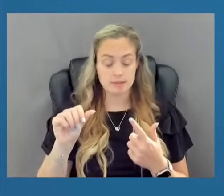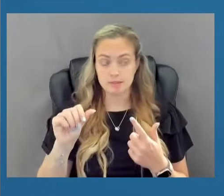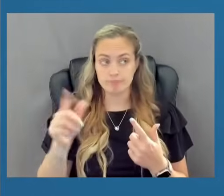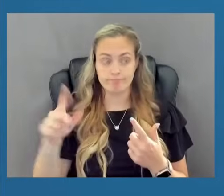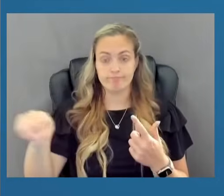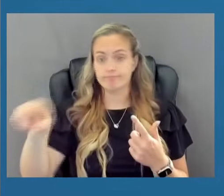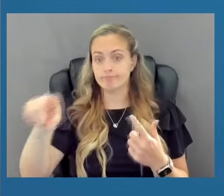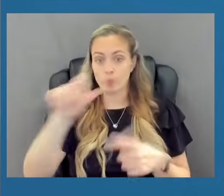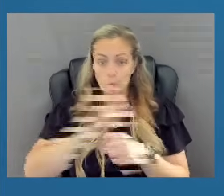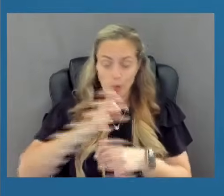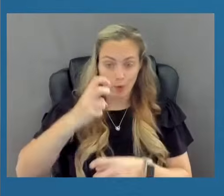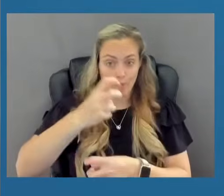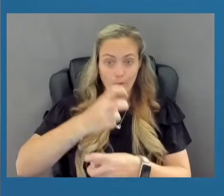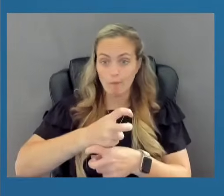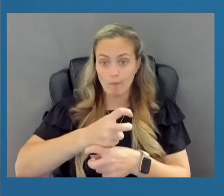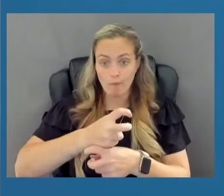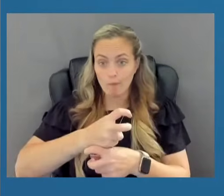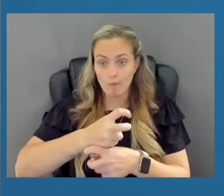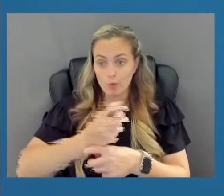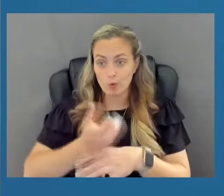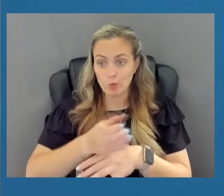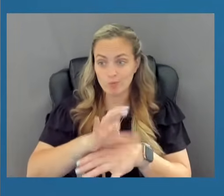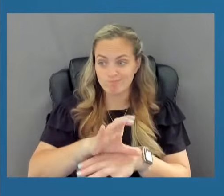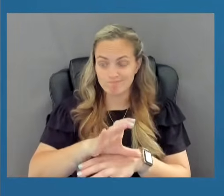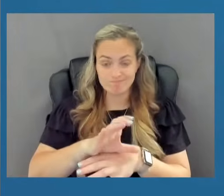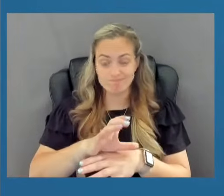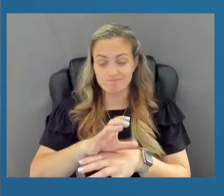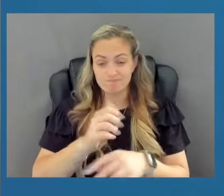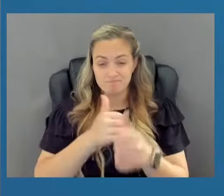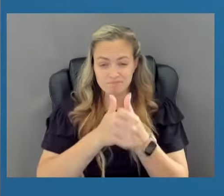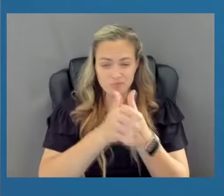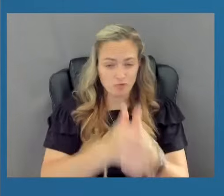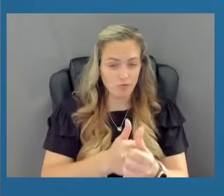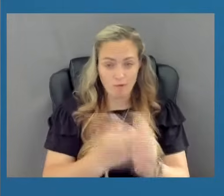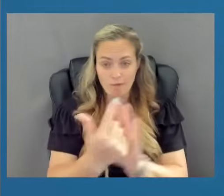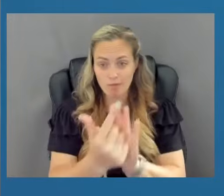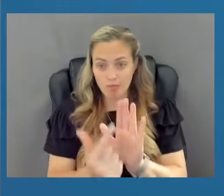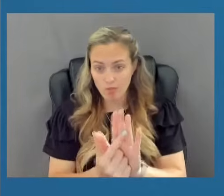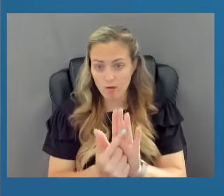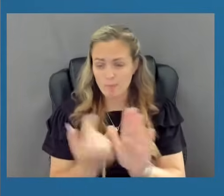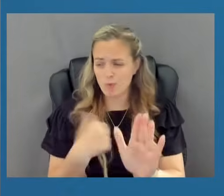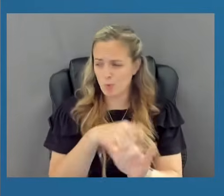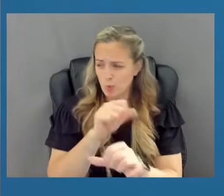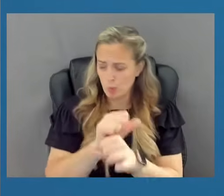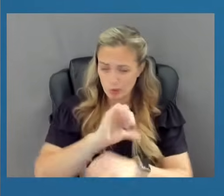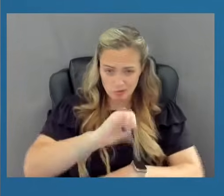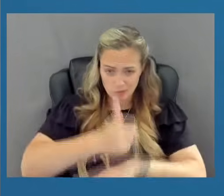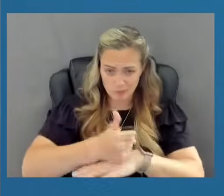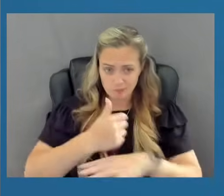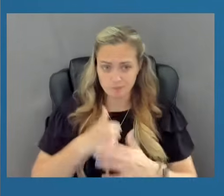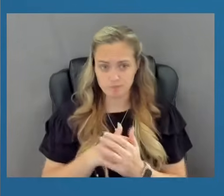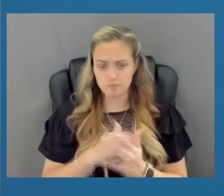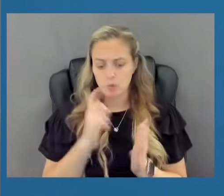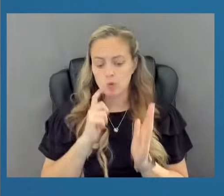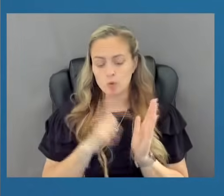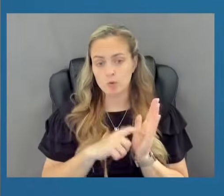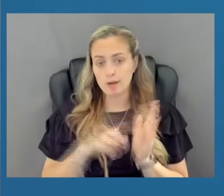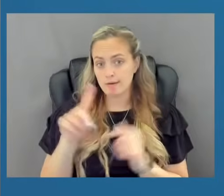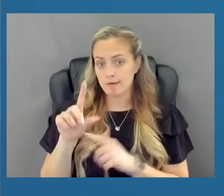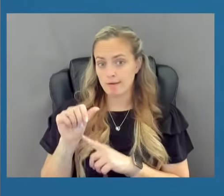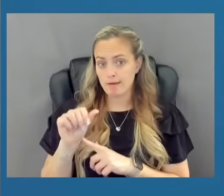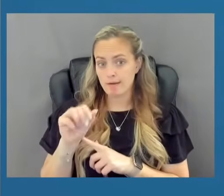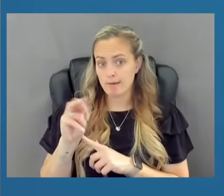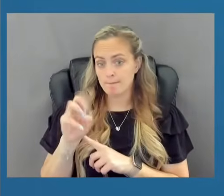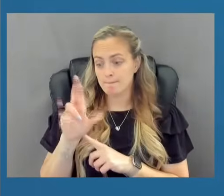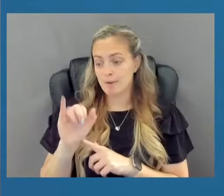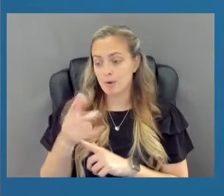work hard to enforce the laws that we in the legislature are working together enact. And I want to acknowledge District Attorney Mary Pat